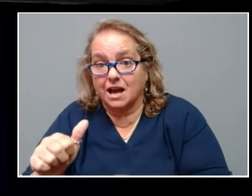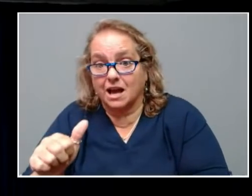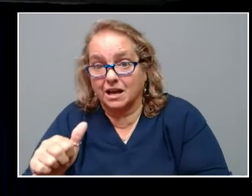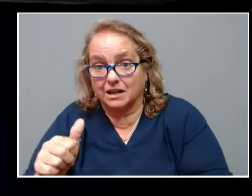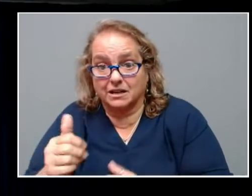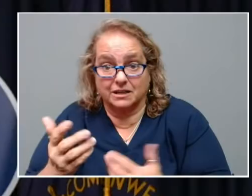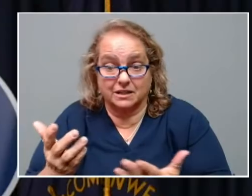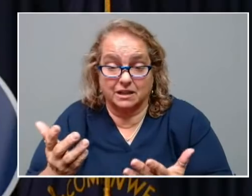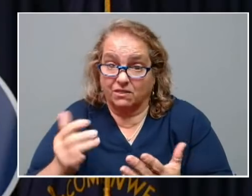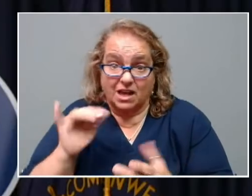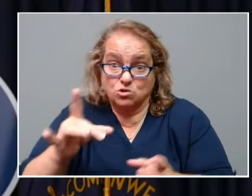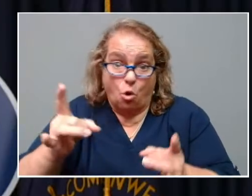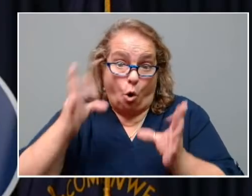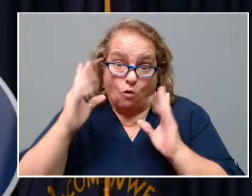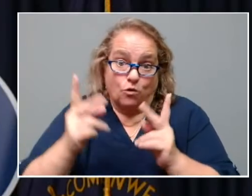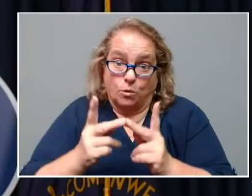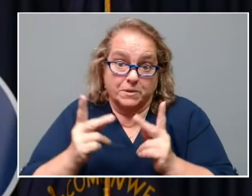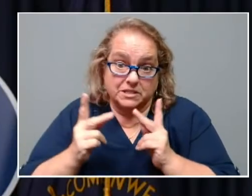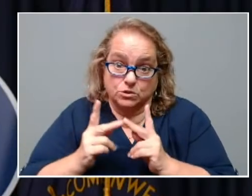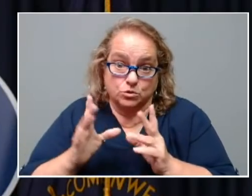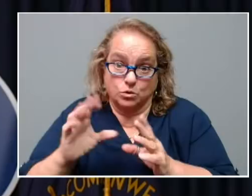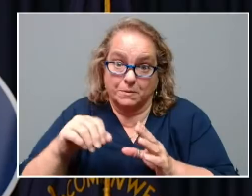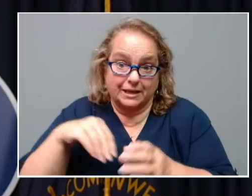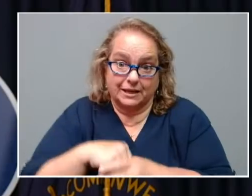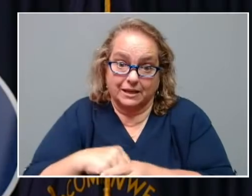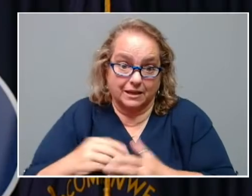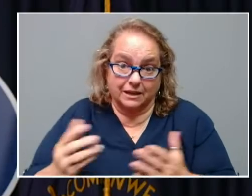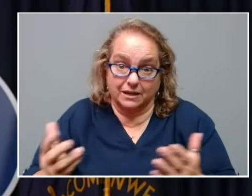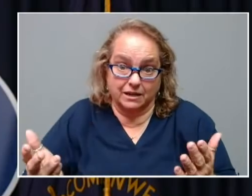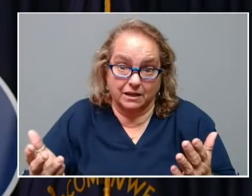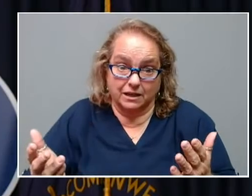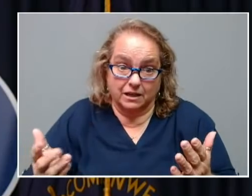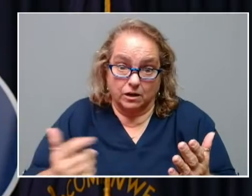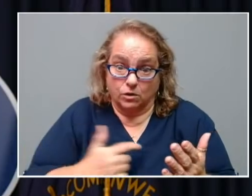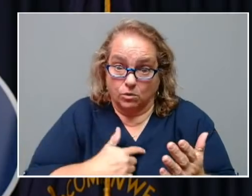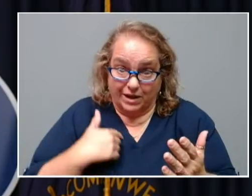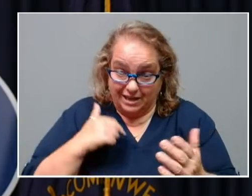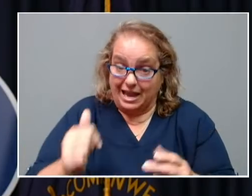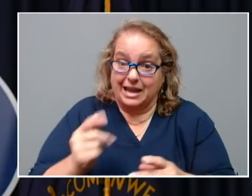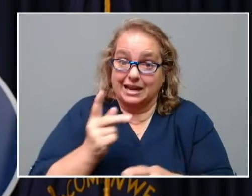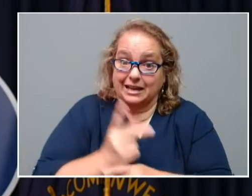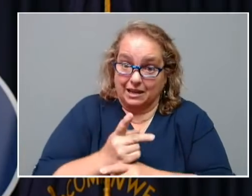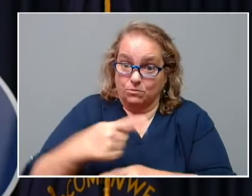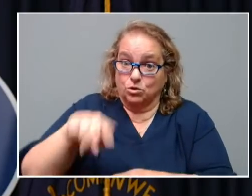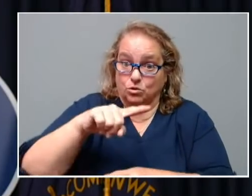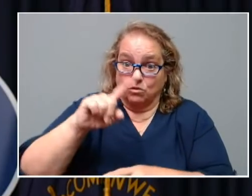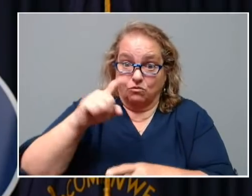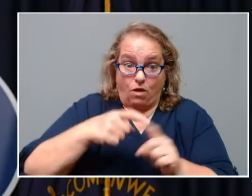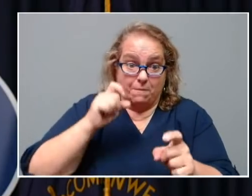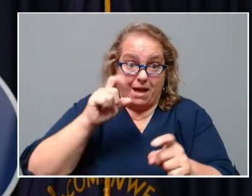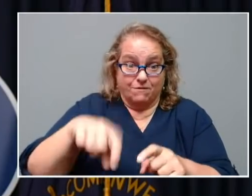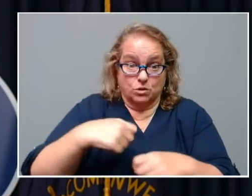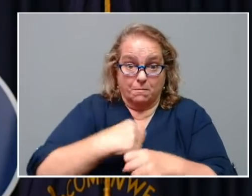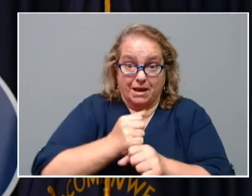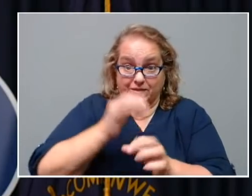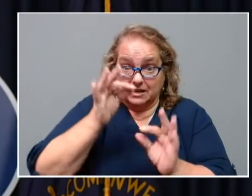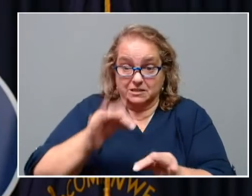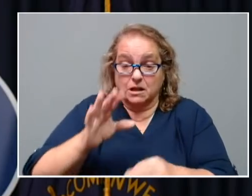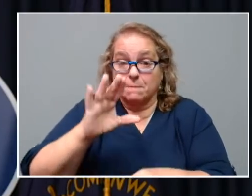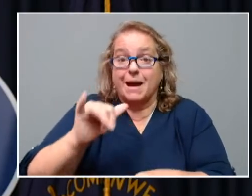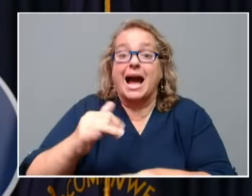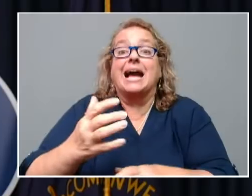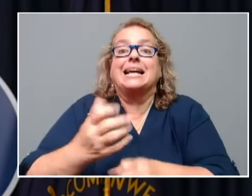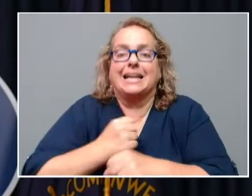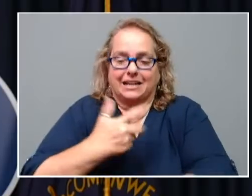a horrendous position to be in. We can keep them from having to make that decision by getting vaccinated, because your odds of needing